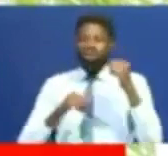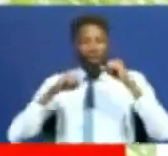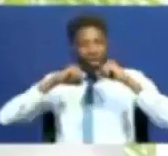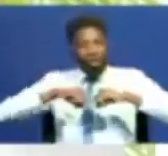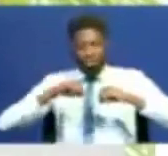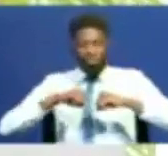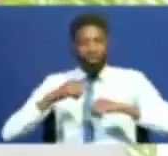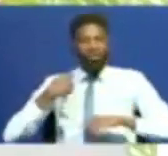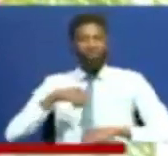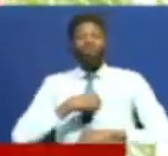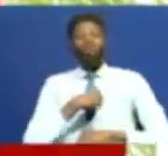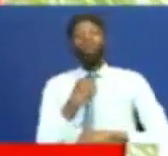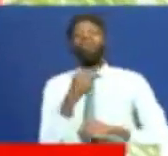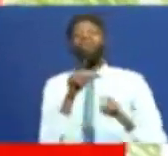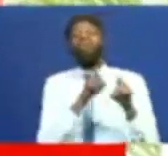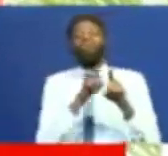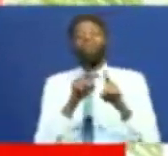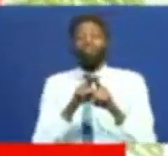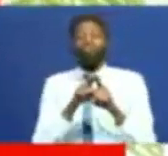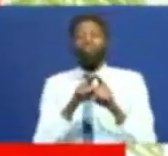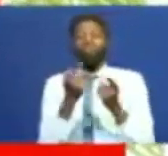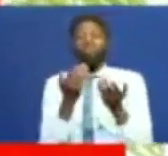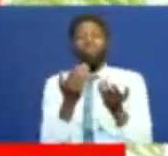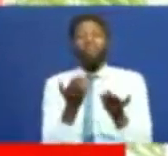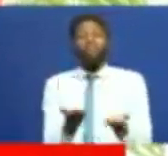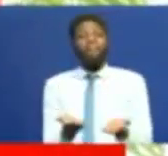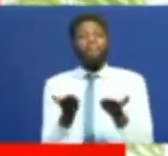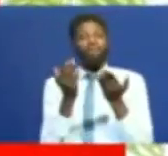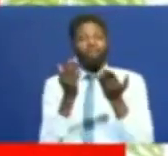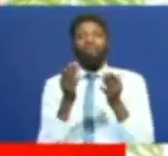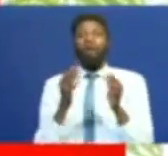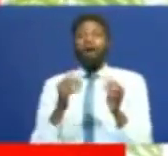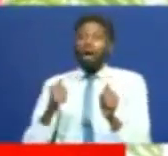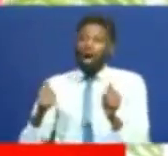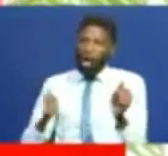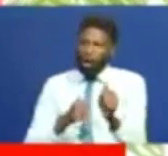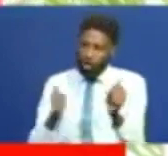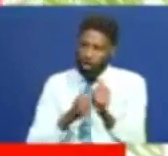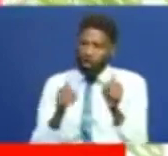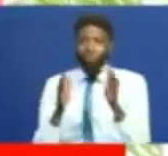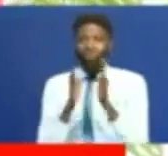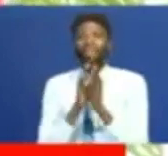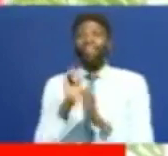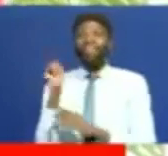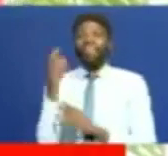connection between Angola and Kenya, and also